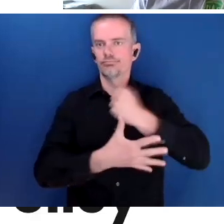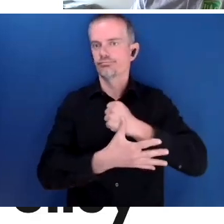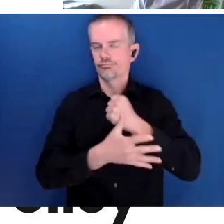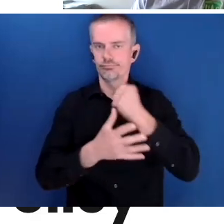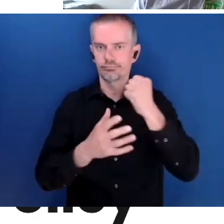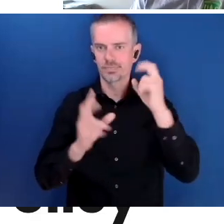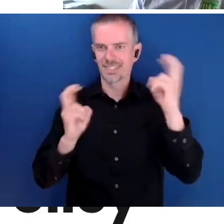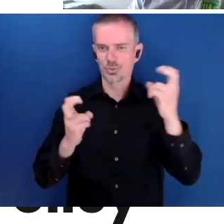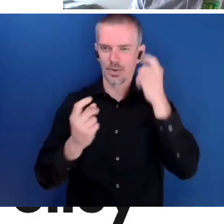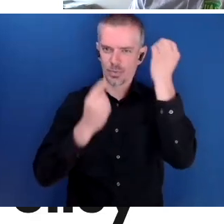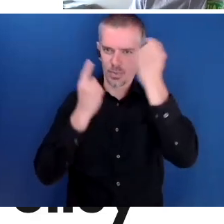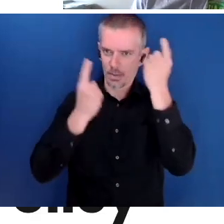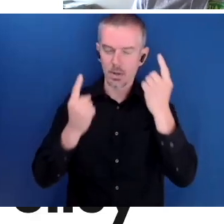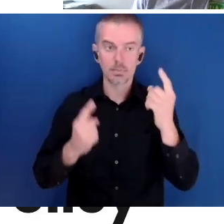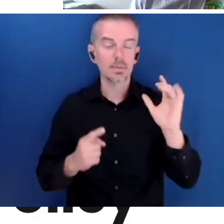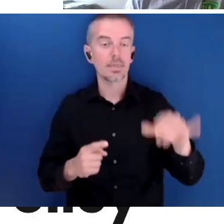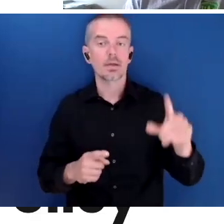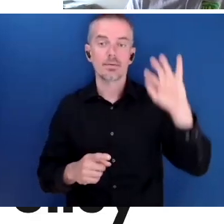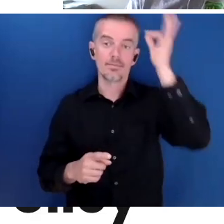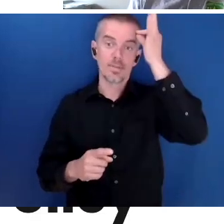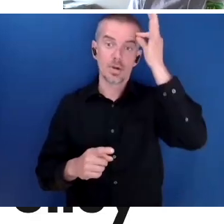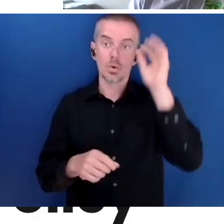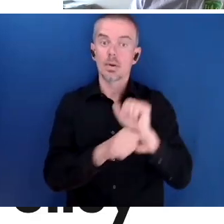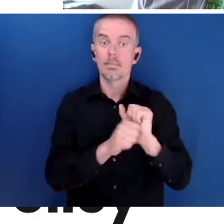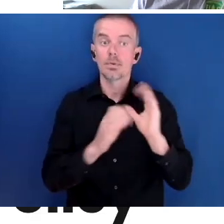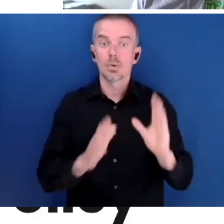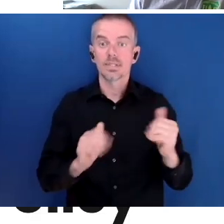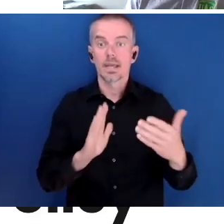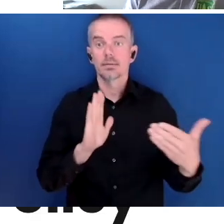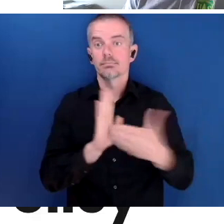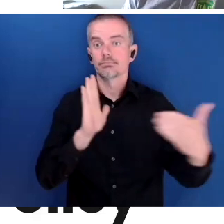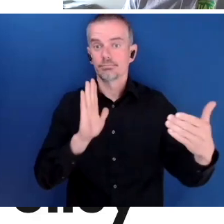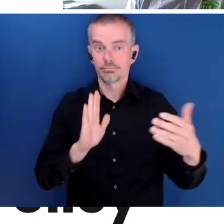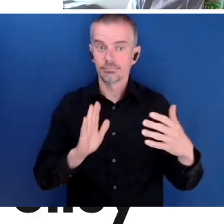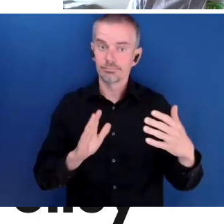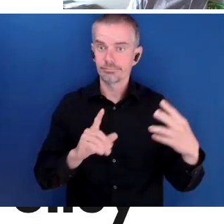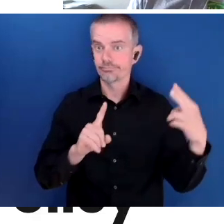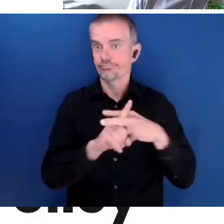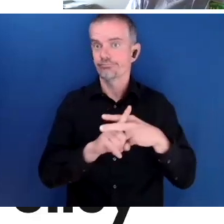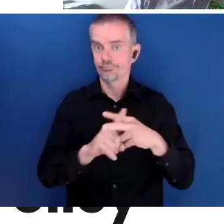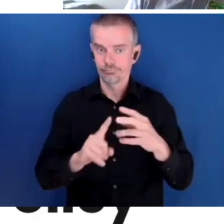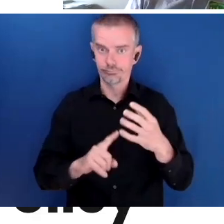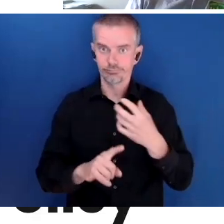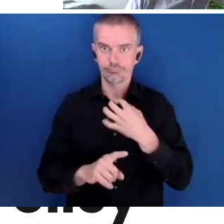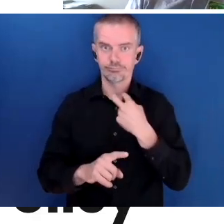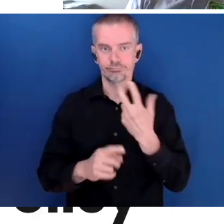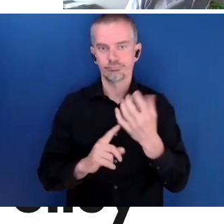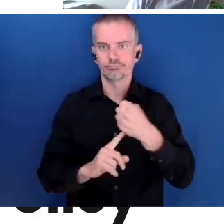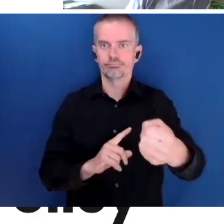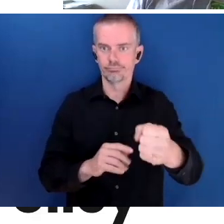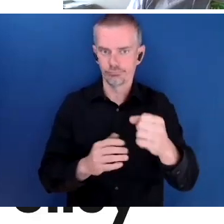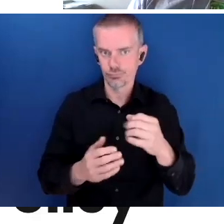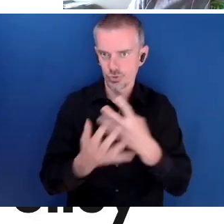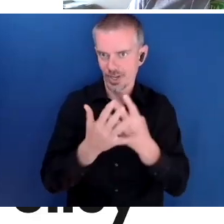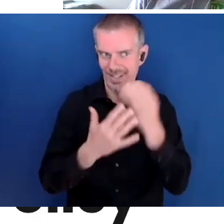of the few areas where kind of federal employees can be prosecuted and go to jail if we spend money on the wrong things.